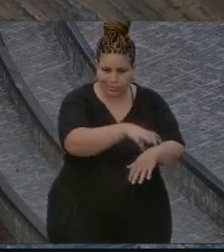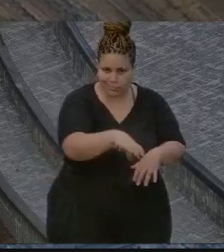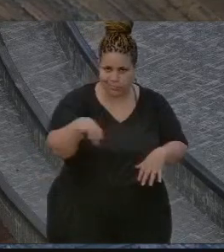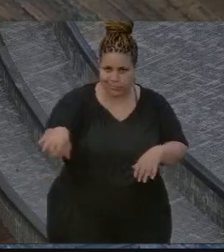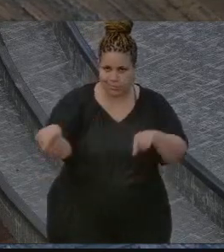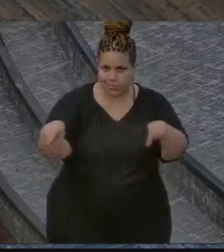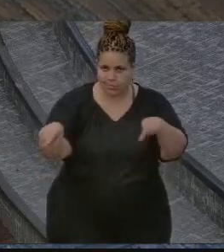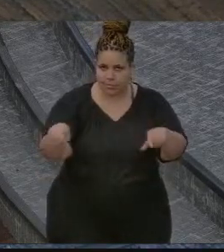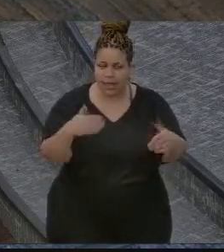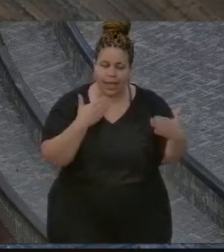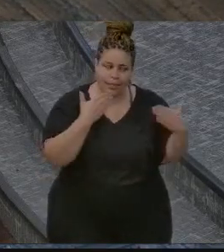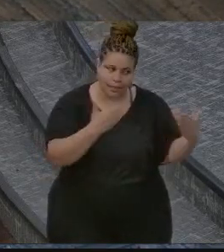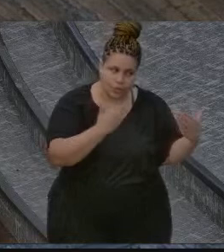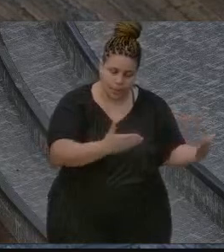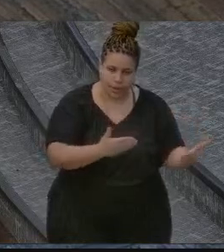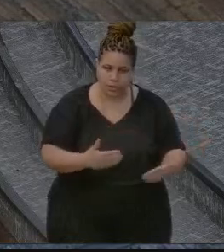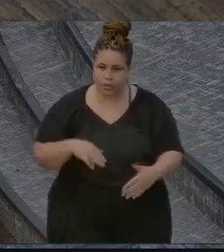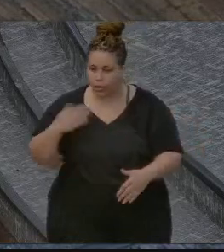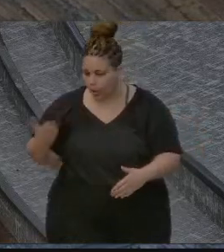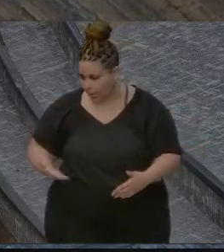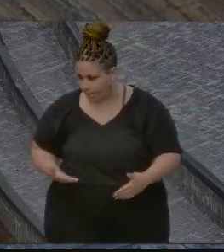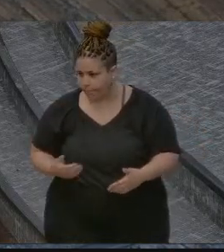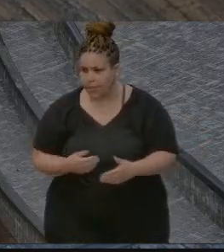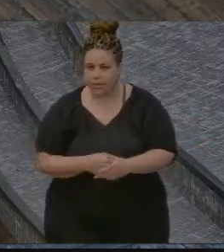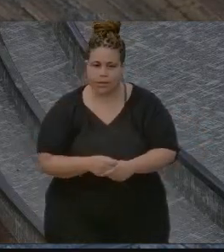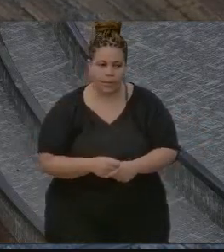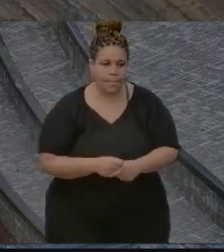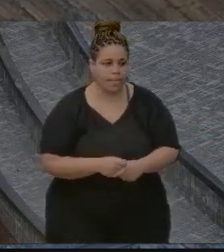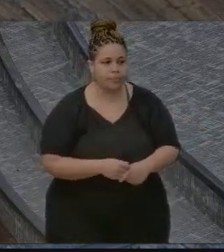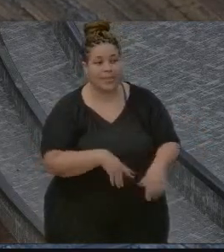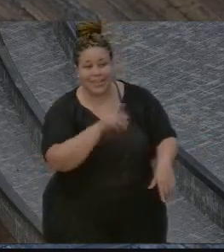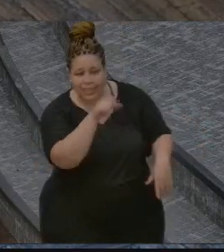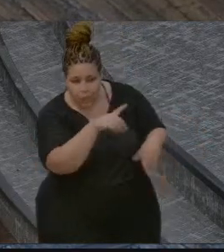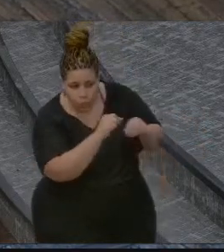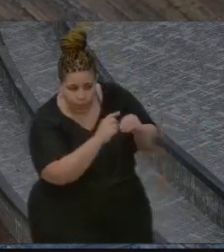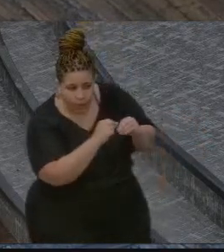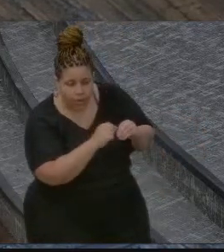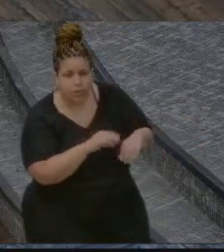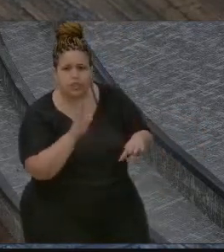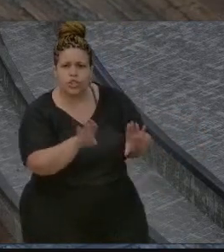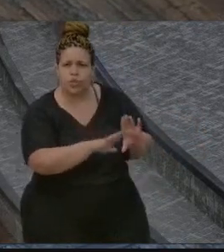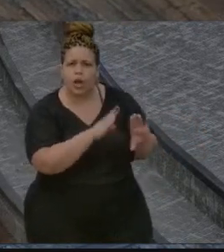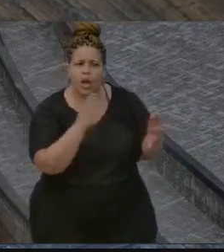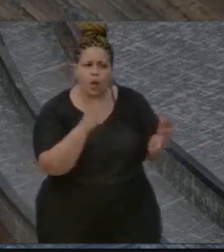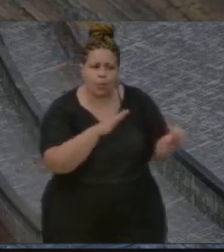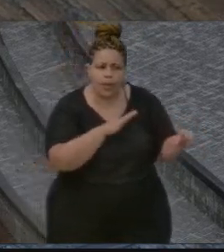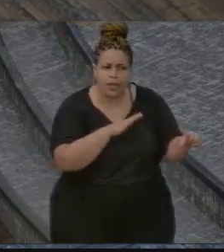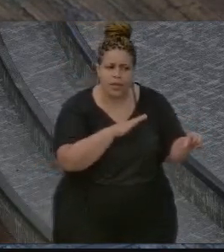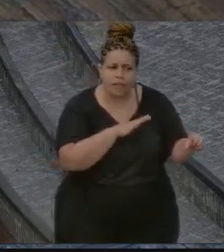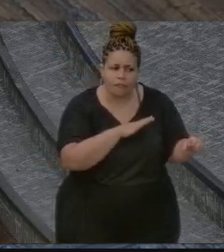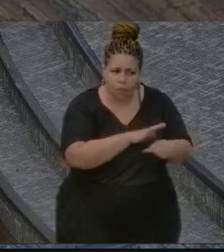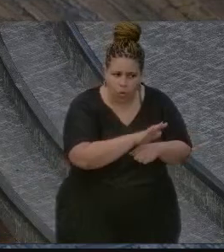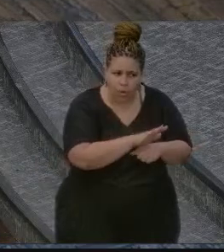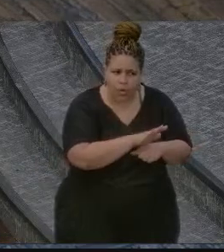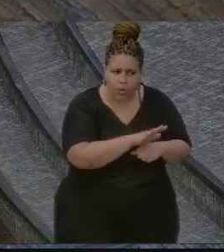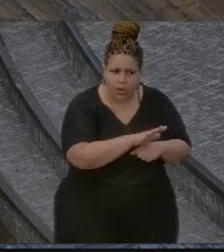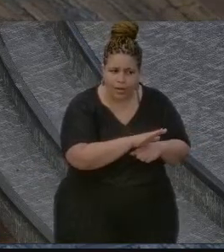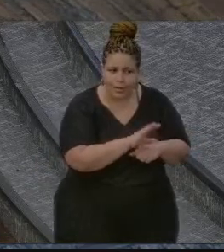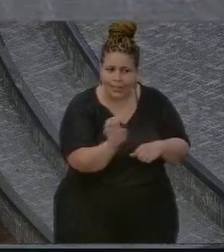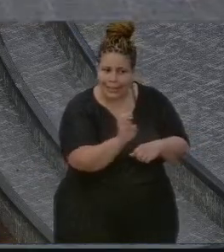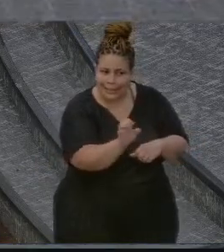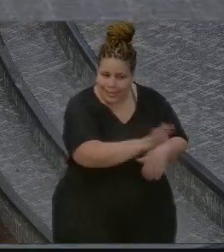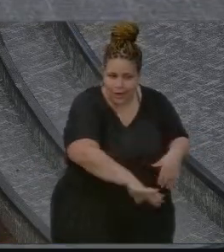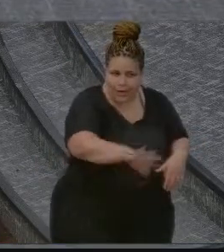welcome. While you're still there, can I ask a quick question? Yes, ma'am. Did you open fully the east side this We week? have. Yes, ma'am.